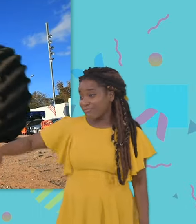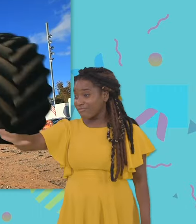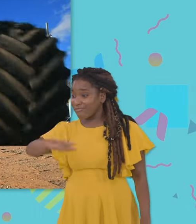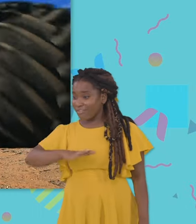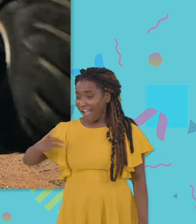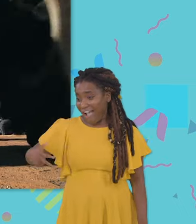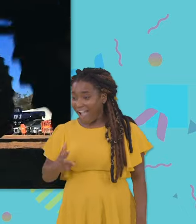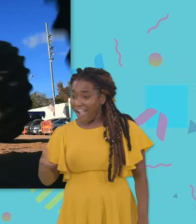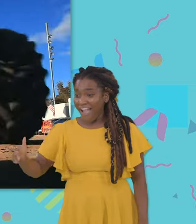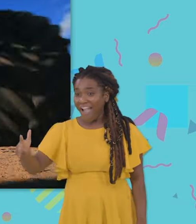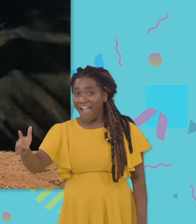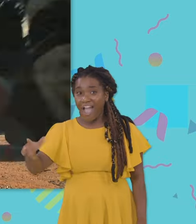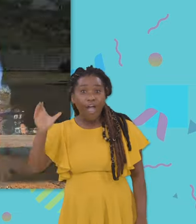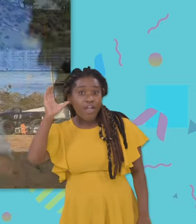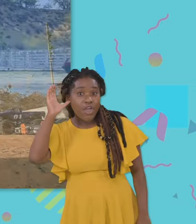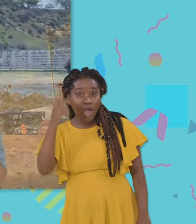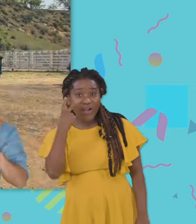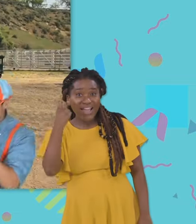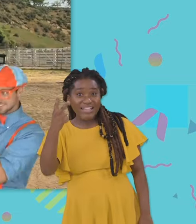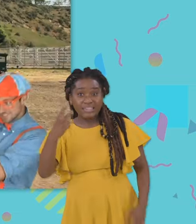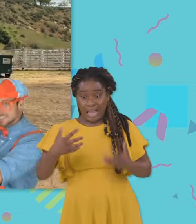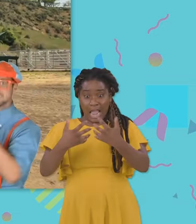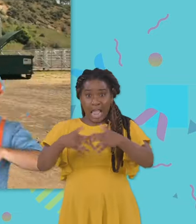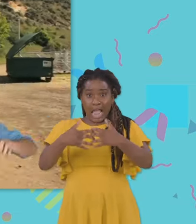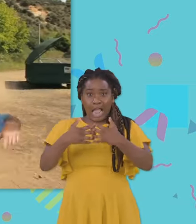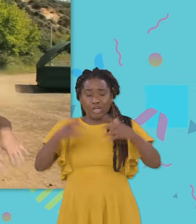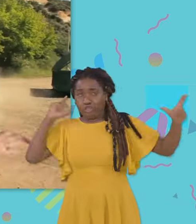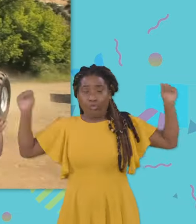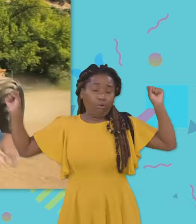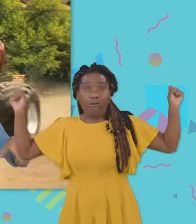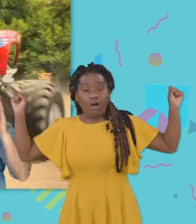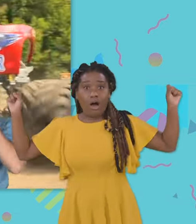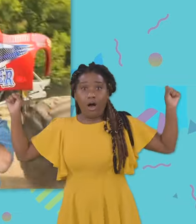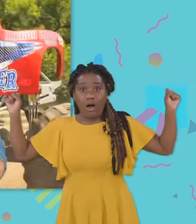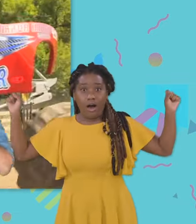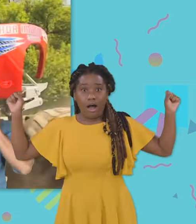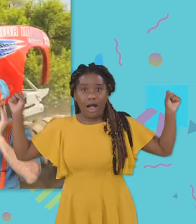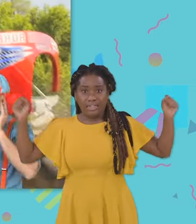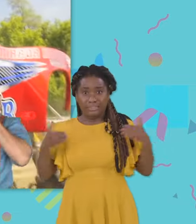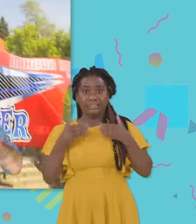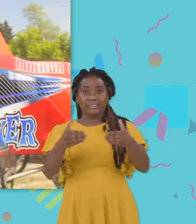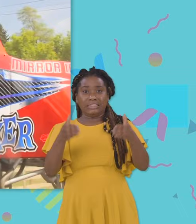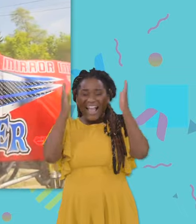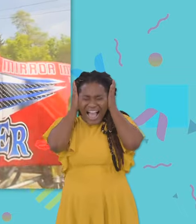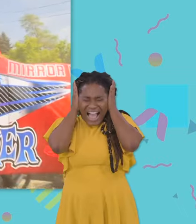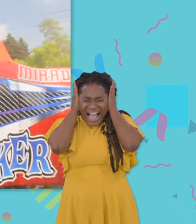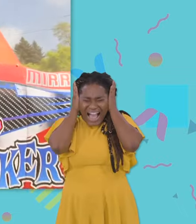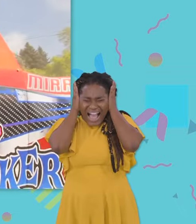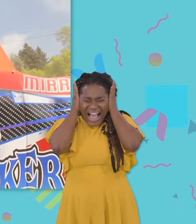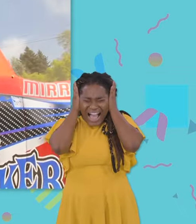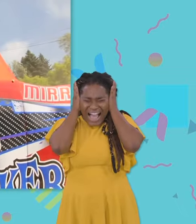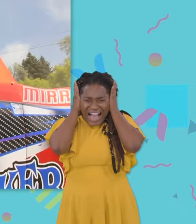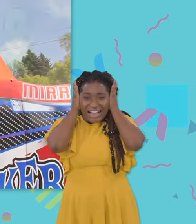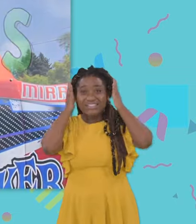dirt. Oh, can you hear their engines are roaring so loud? Better